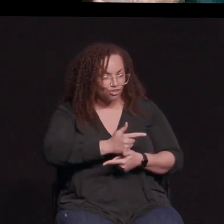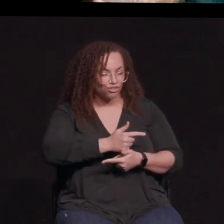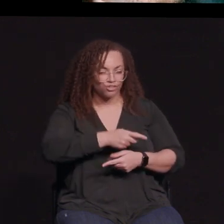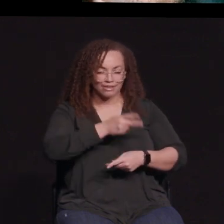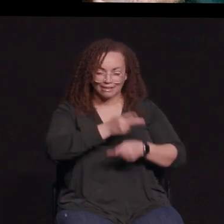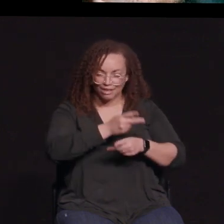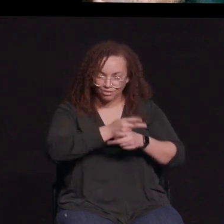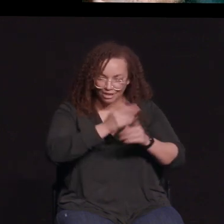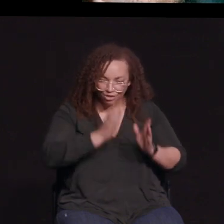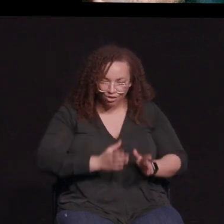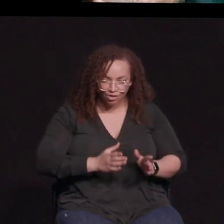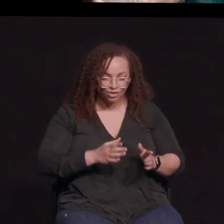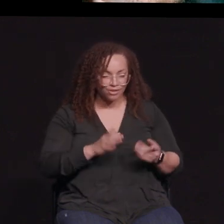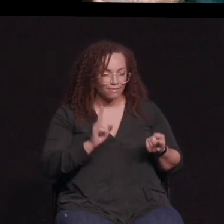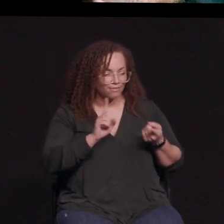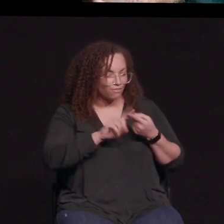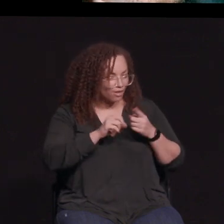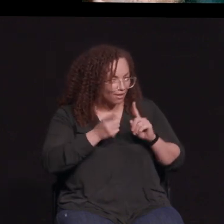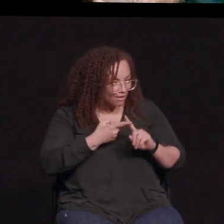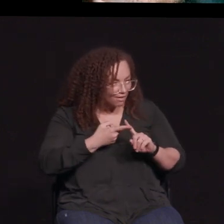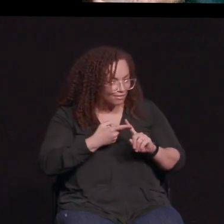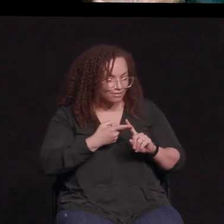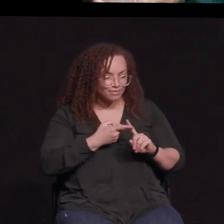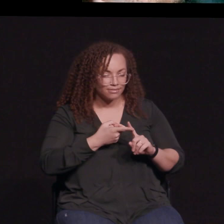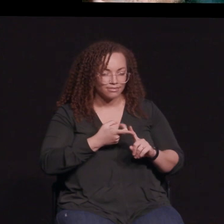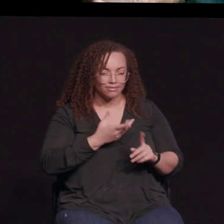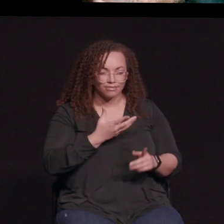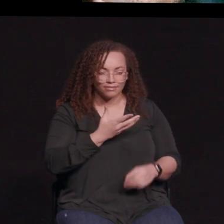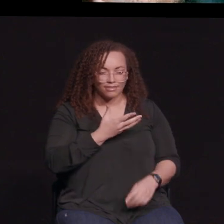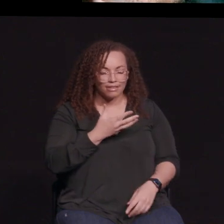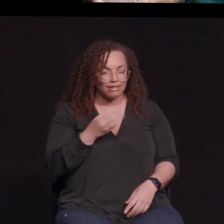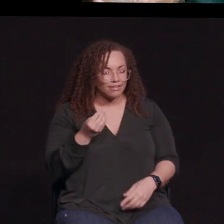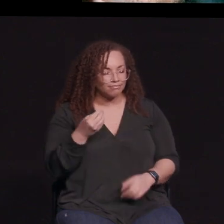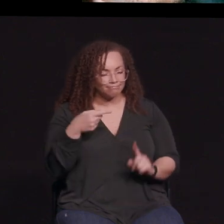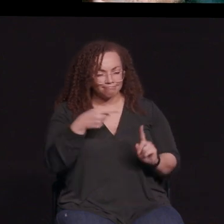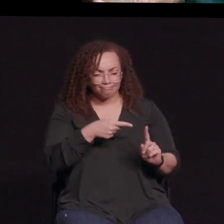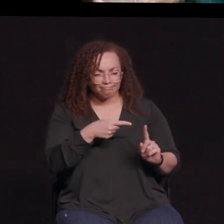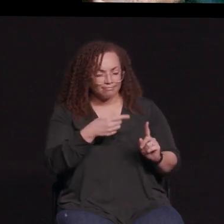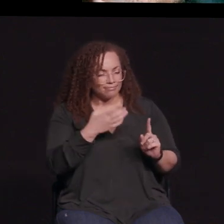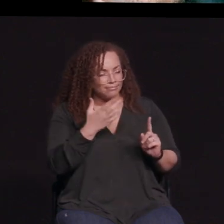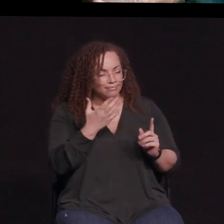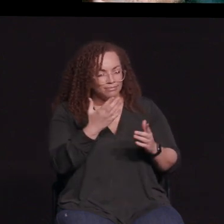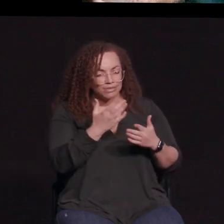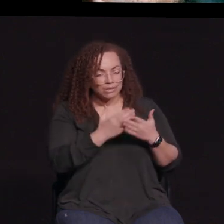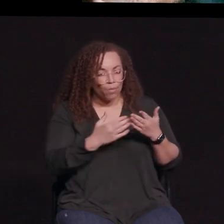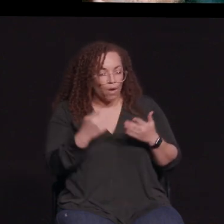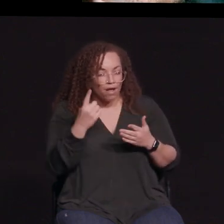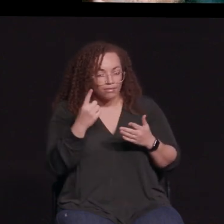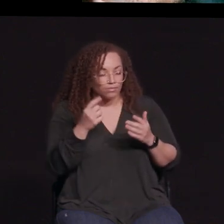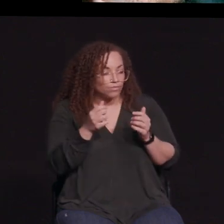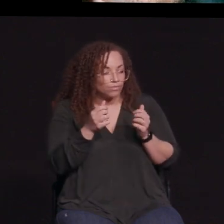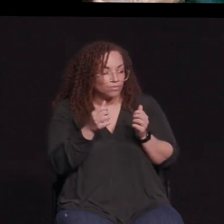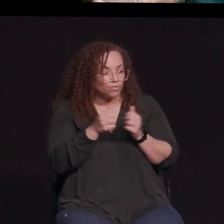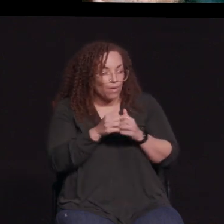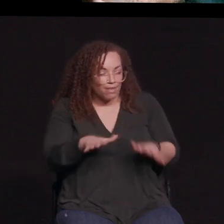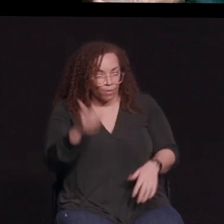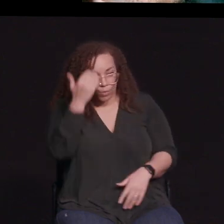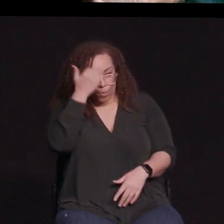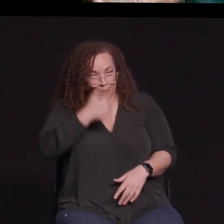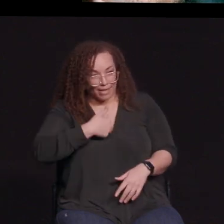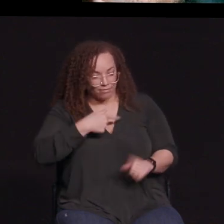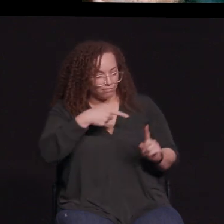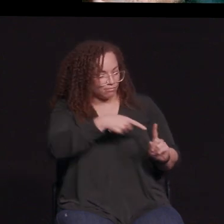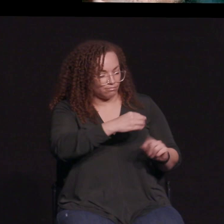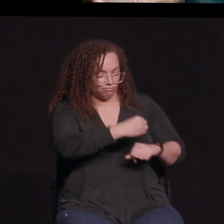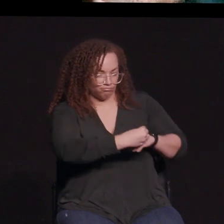caretaker, a friend, and someone who, without even knowing me, has changed my life radically.